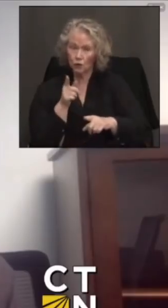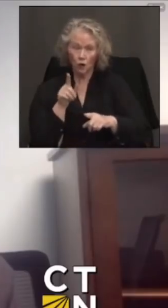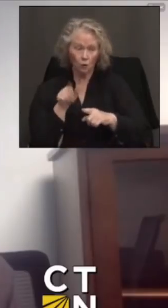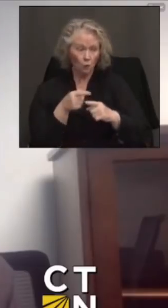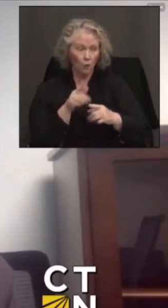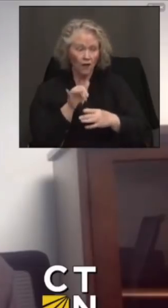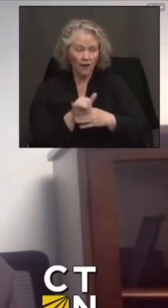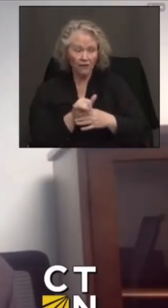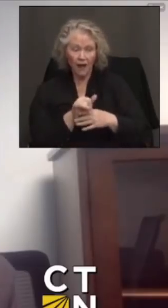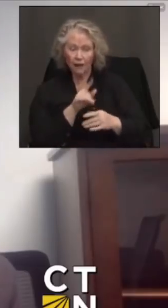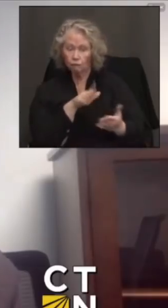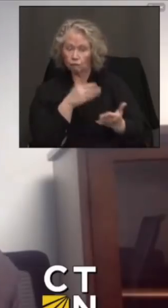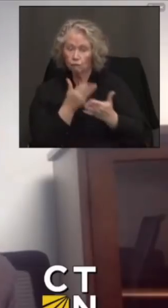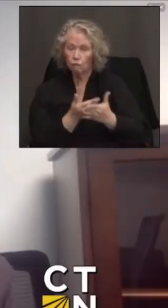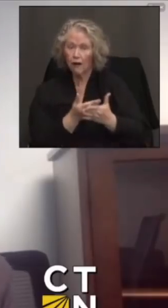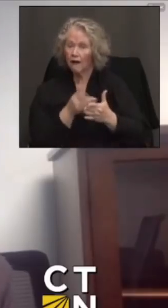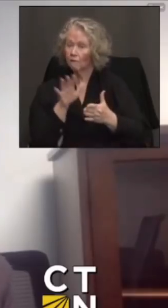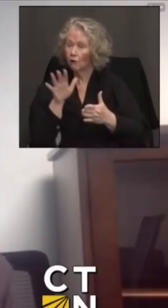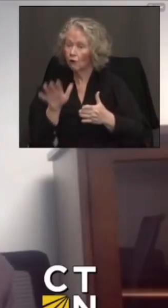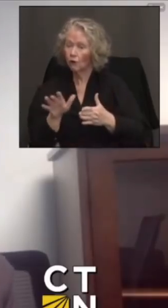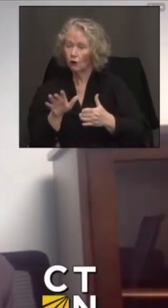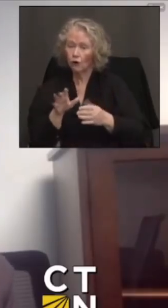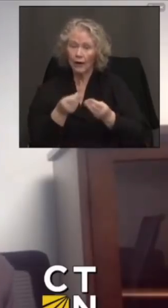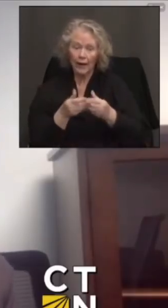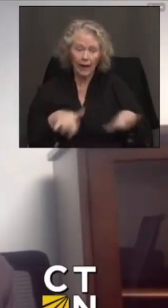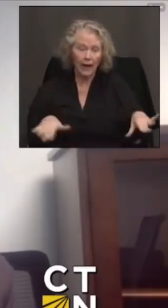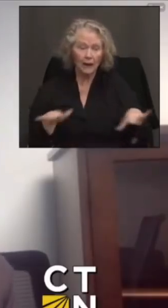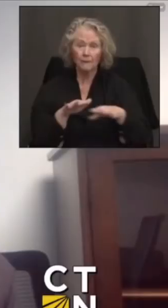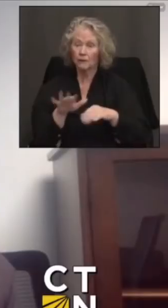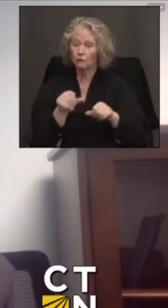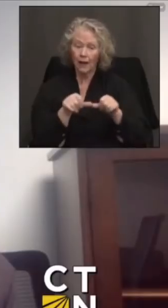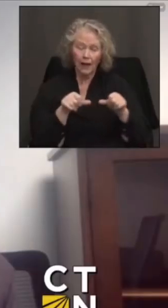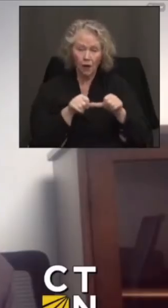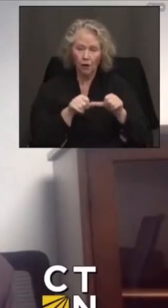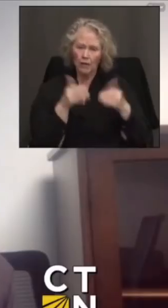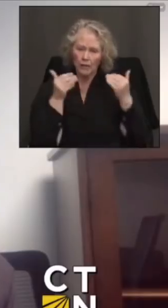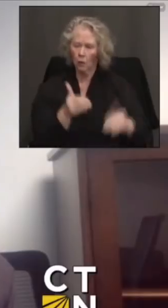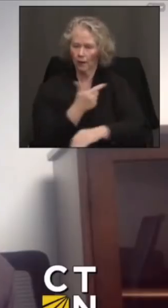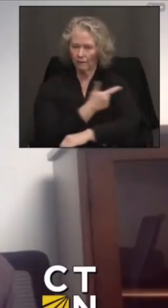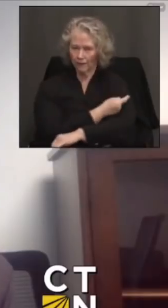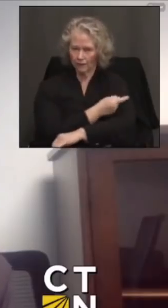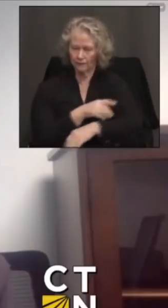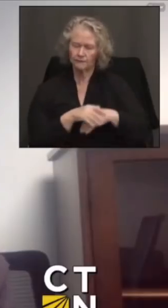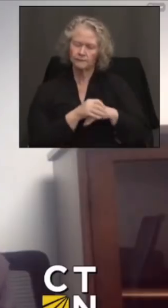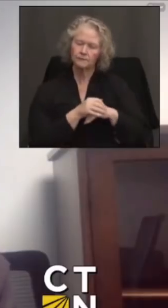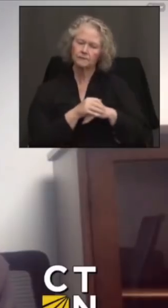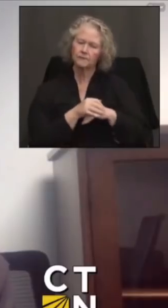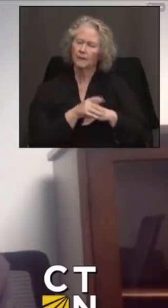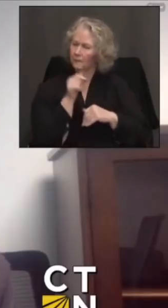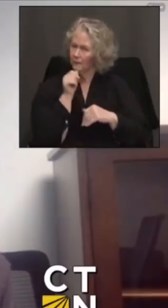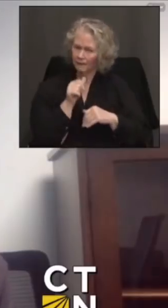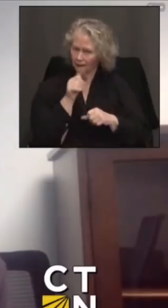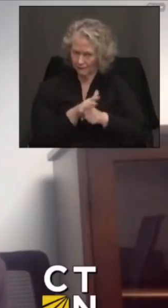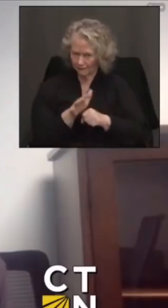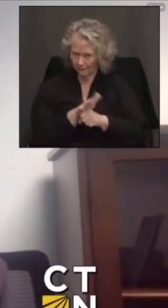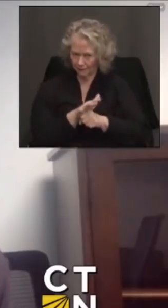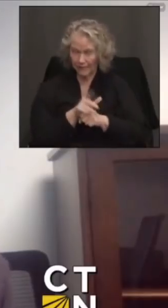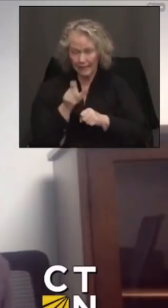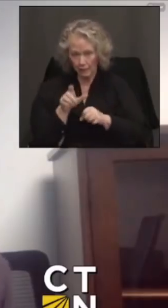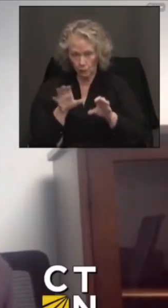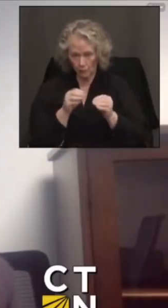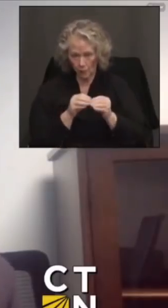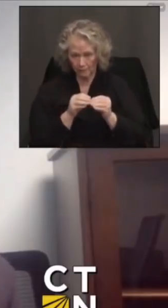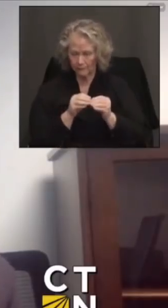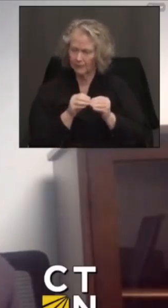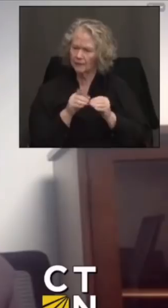or in your school district. And please, please don't stop there. Doing your public duty, it requires going a little bit further. Text